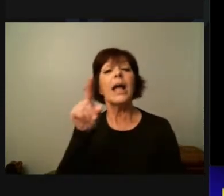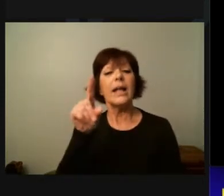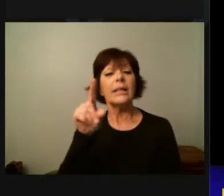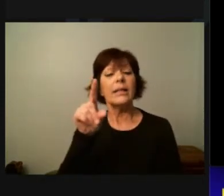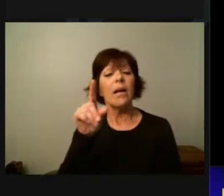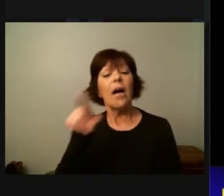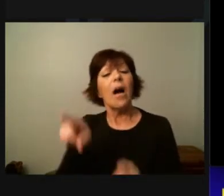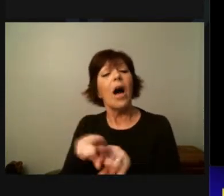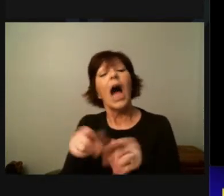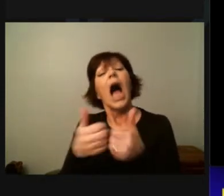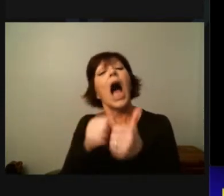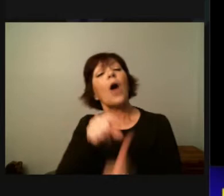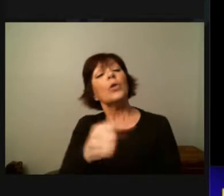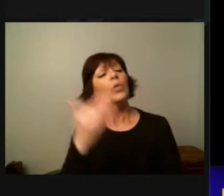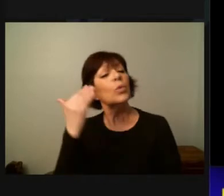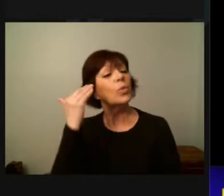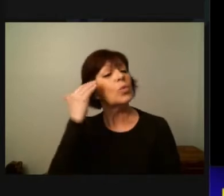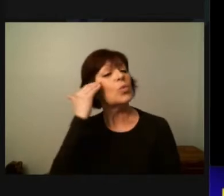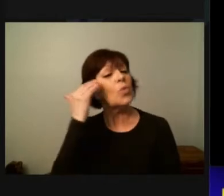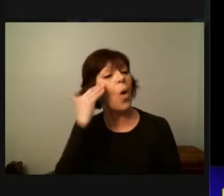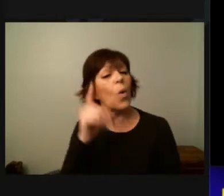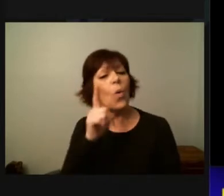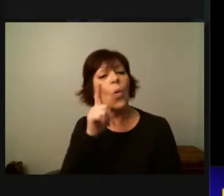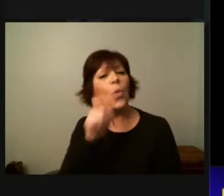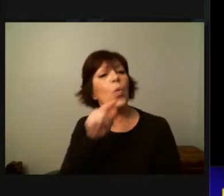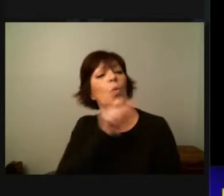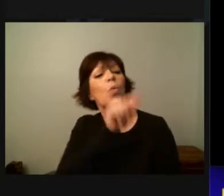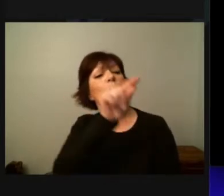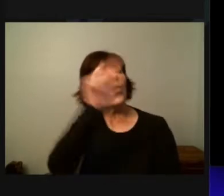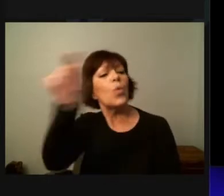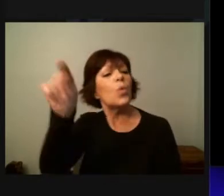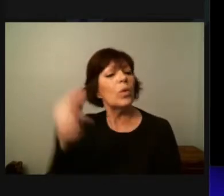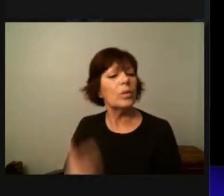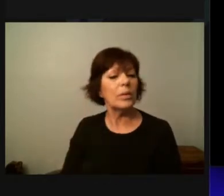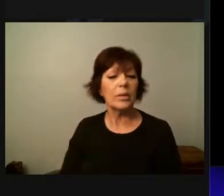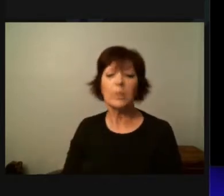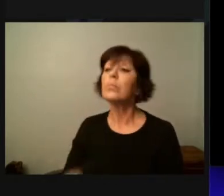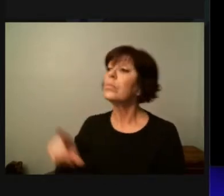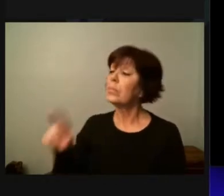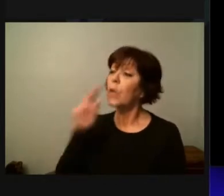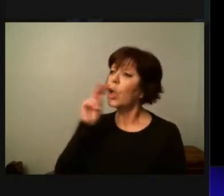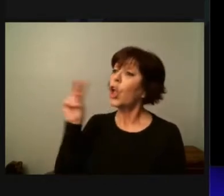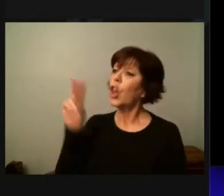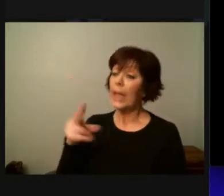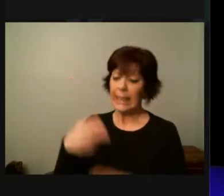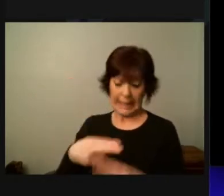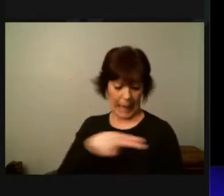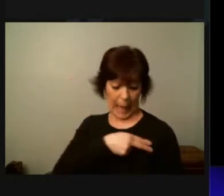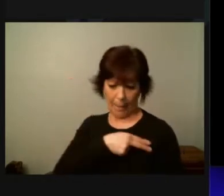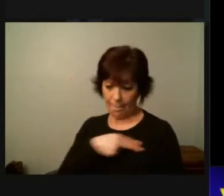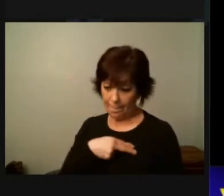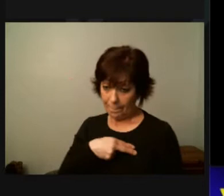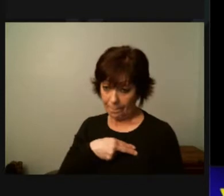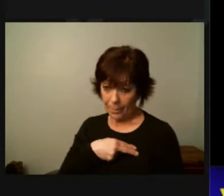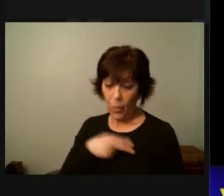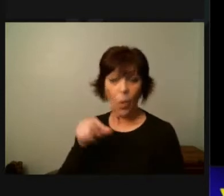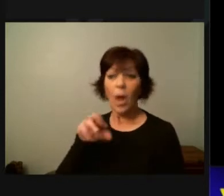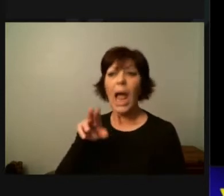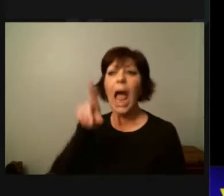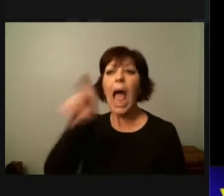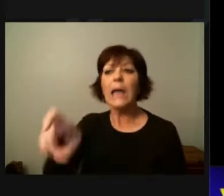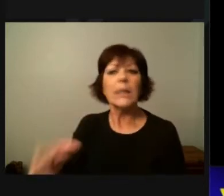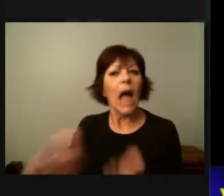Patty Ann, how do you know who these people are, Patty Ann? Well, you could look at name tags, or you could just